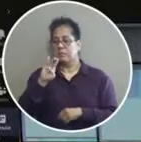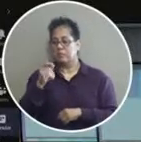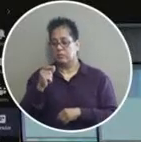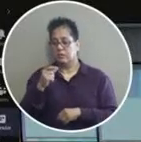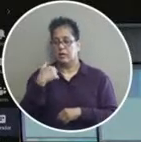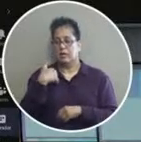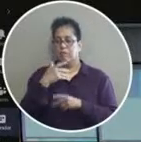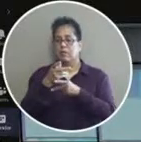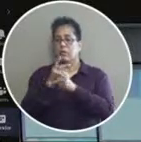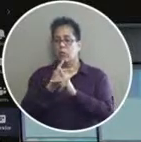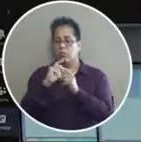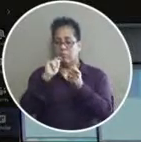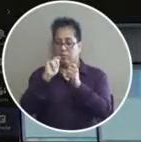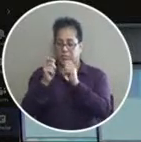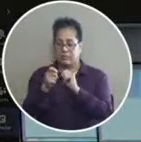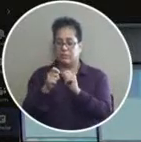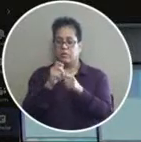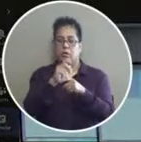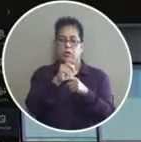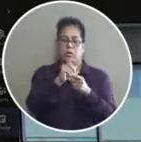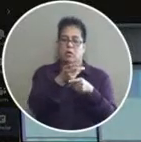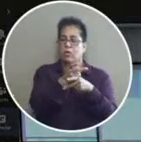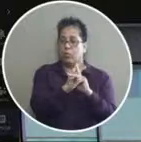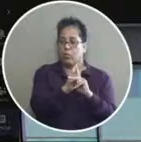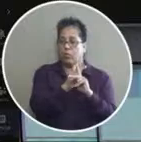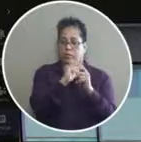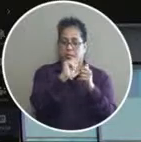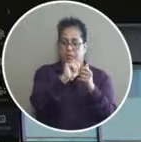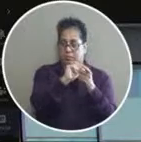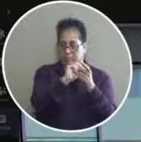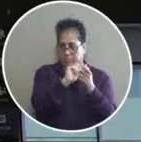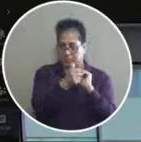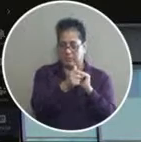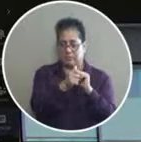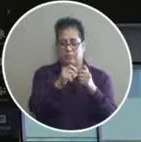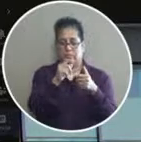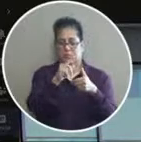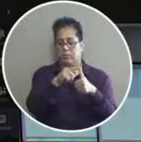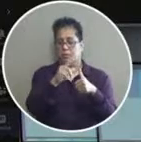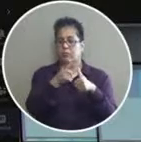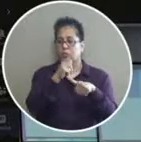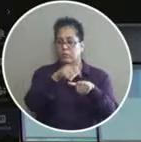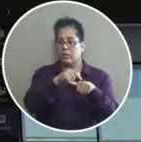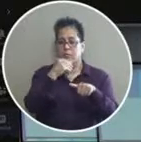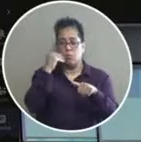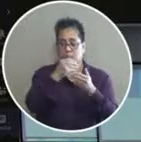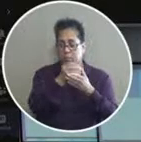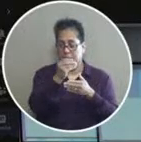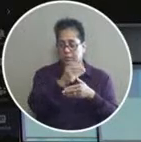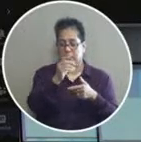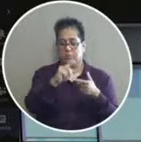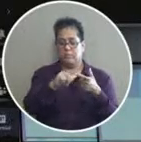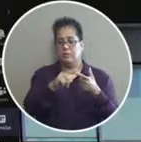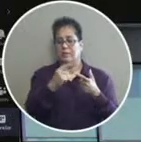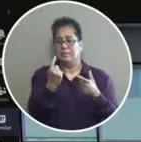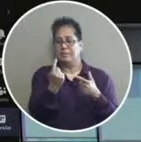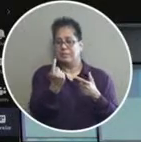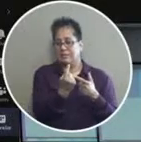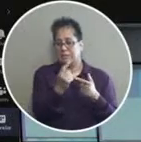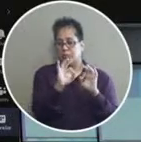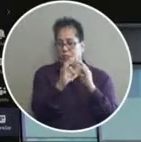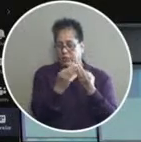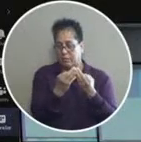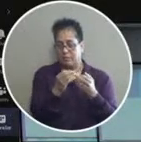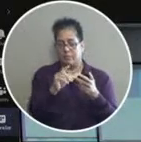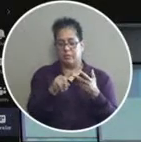enter loan modifications or loan amendments to the following programs: First-Time Homebuyer Loan Program, the Single Family Loan